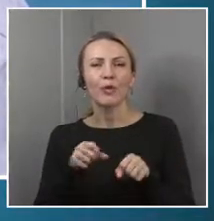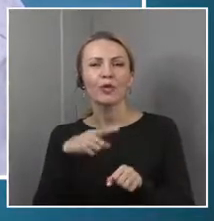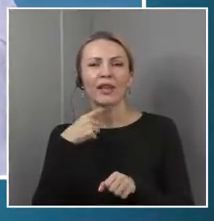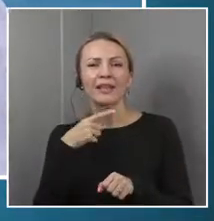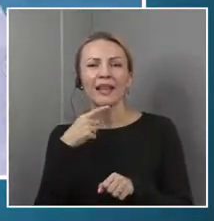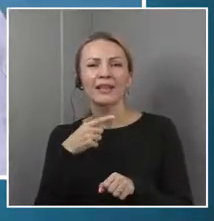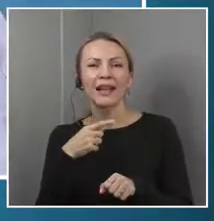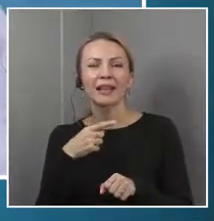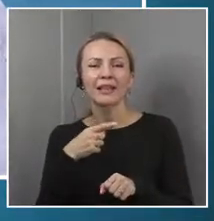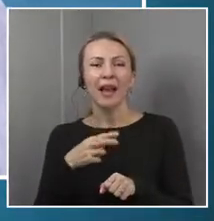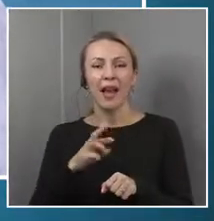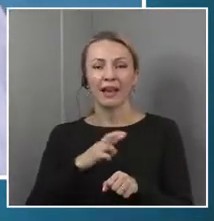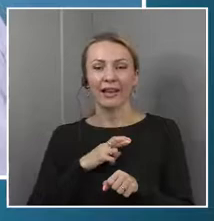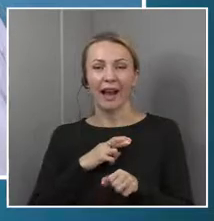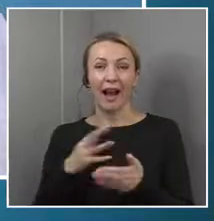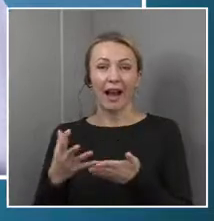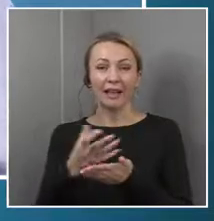And when